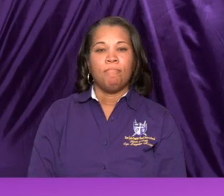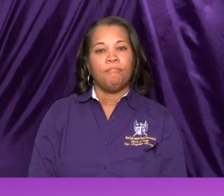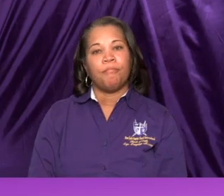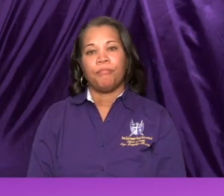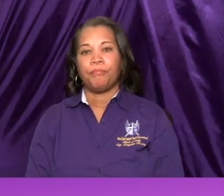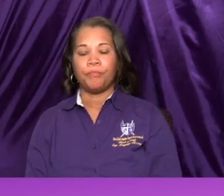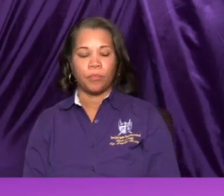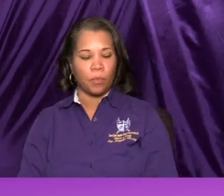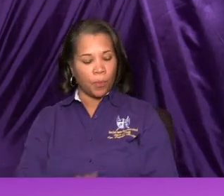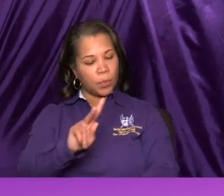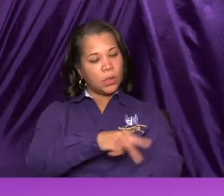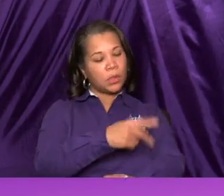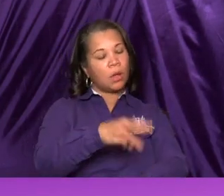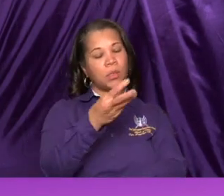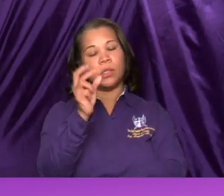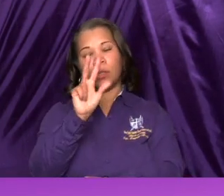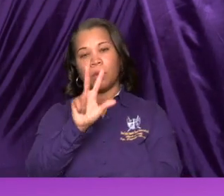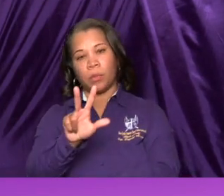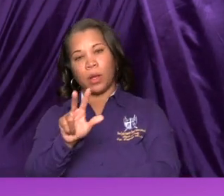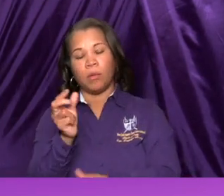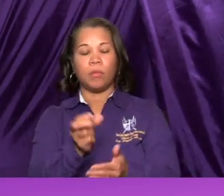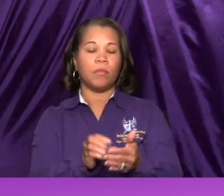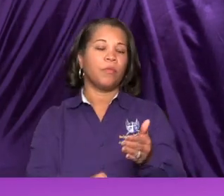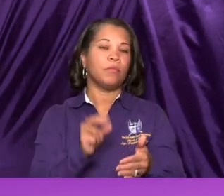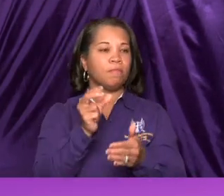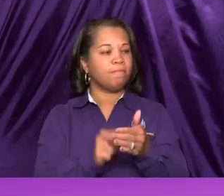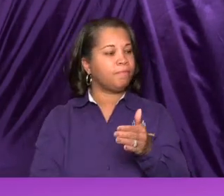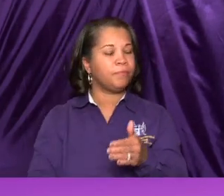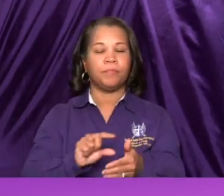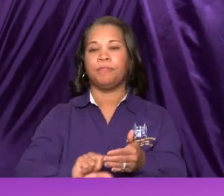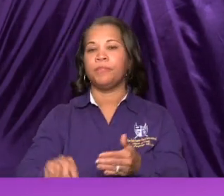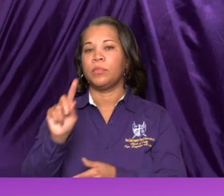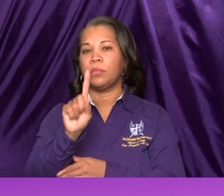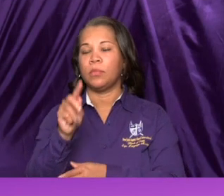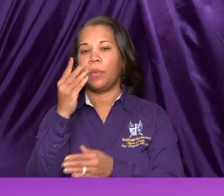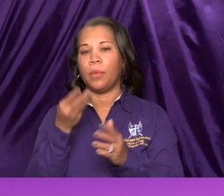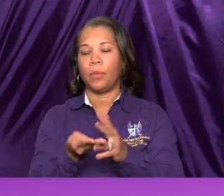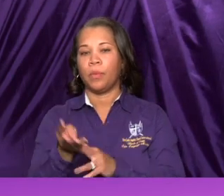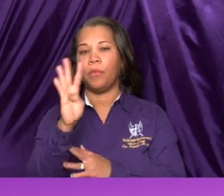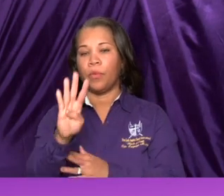Psalm 63, verse 1 through 4, talks about the desperation of a believer.